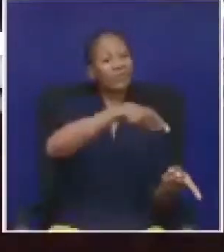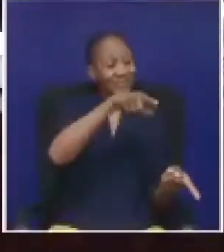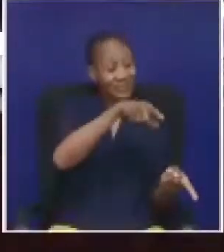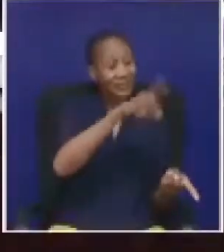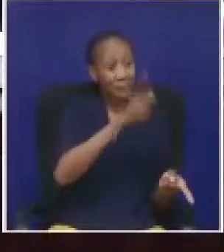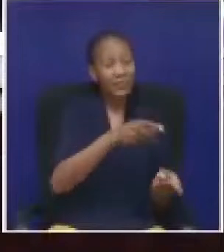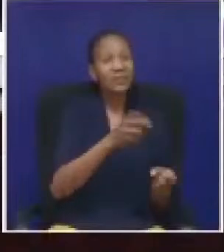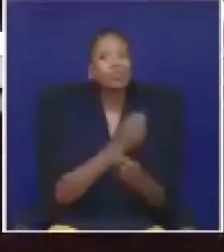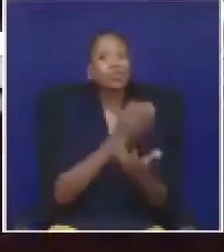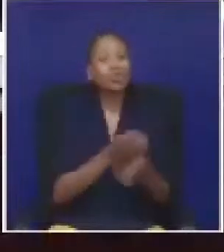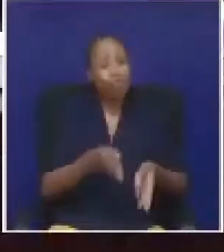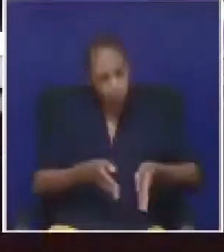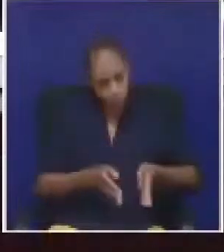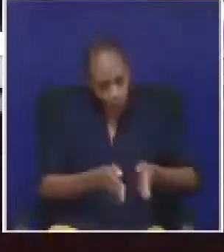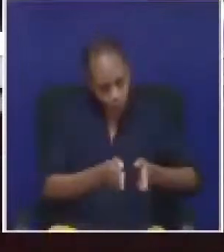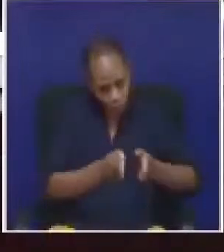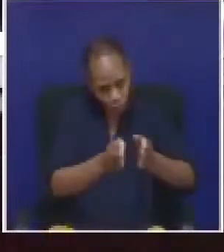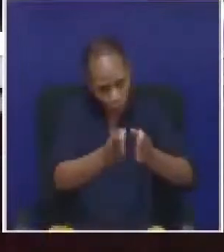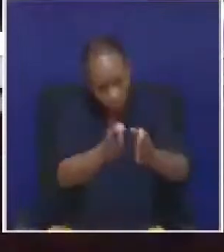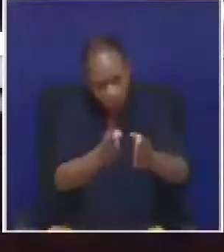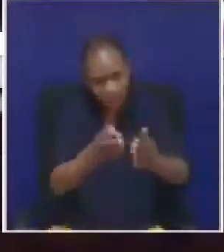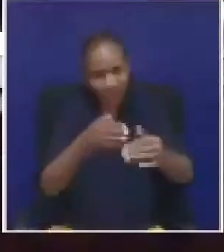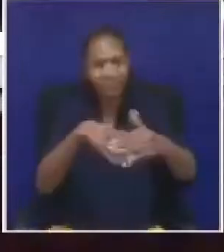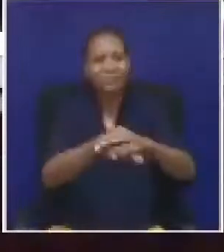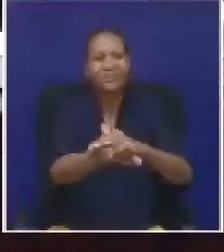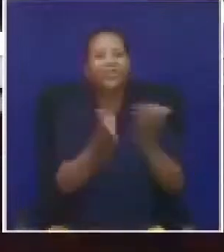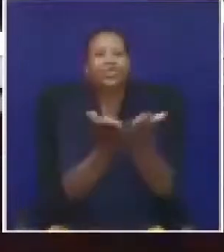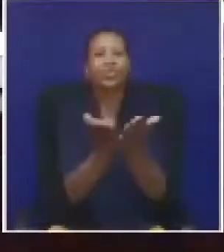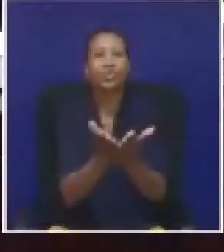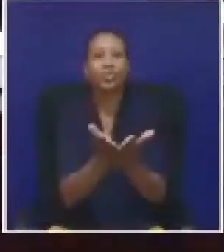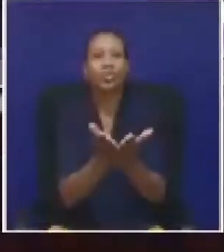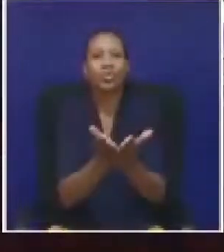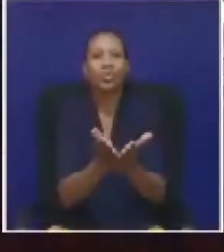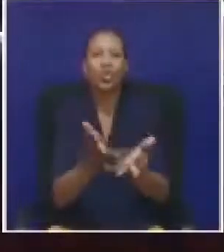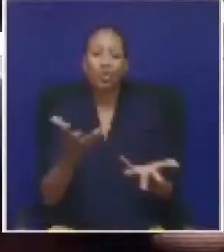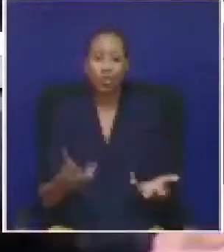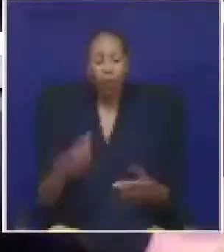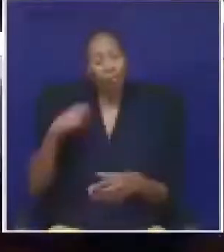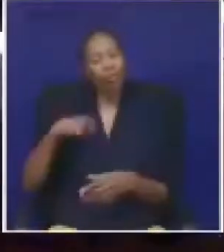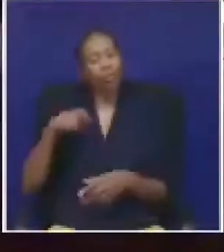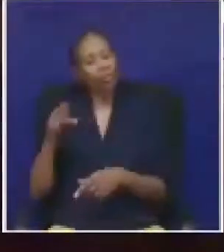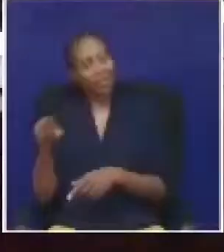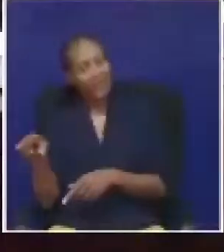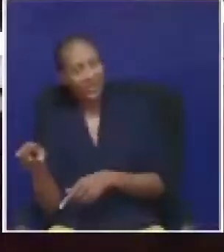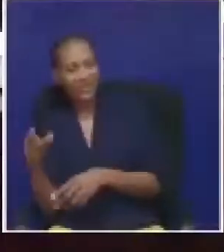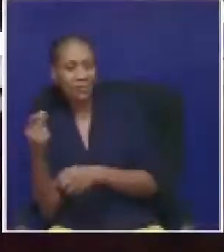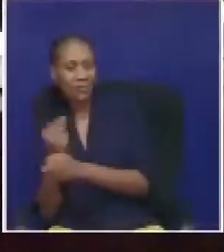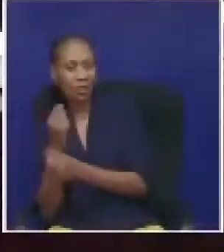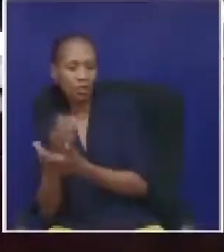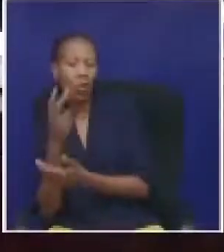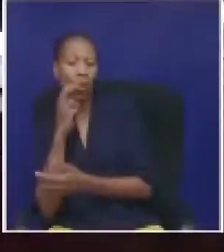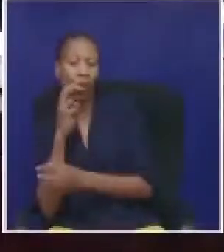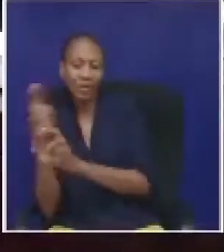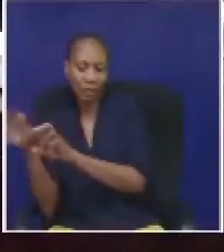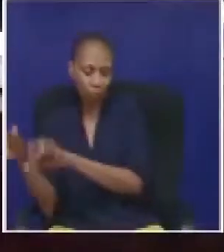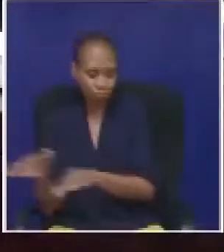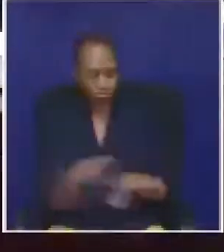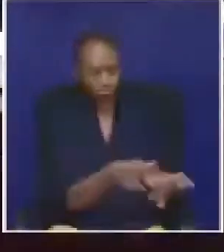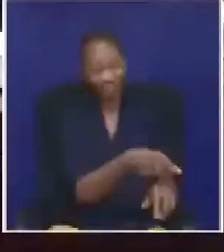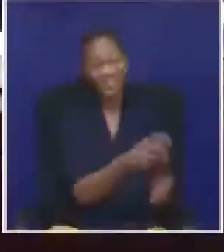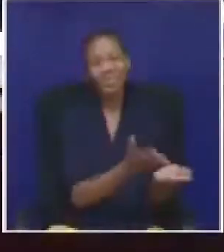there is a road that goes to the school. The municipality must ensure that water is going to be